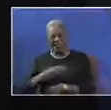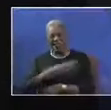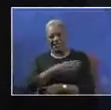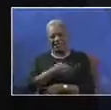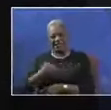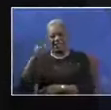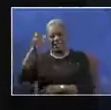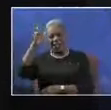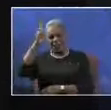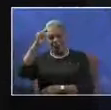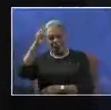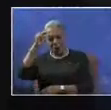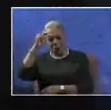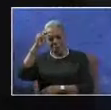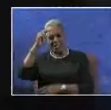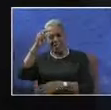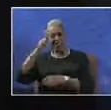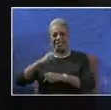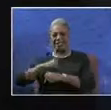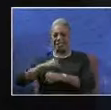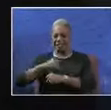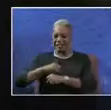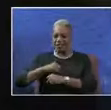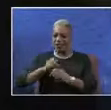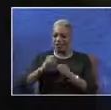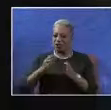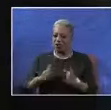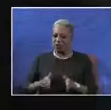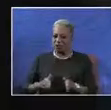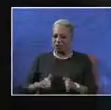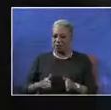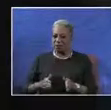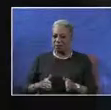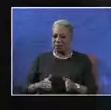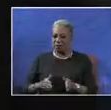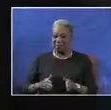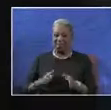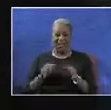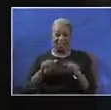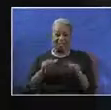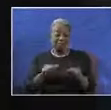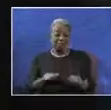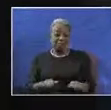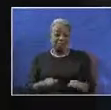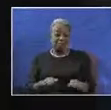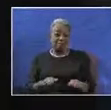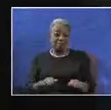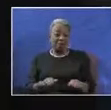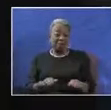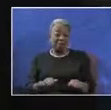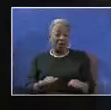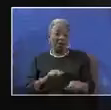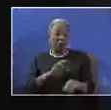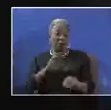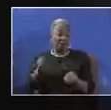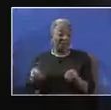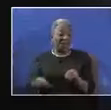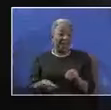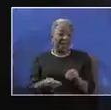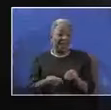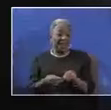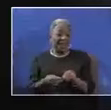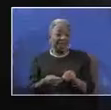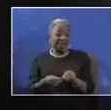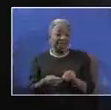armies. You know, you could update this Well, the writer says some boast in chariots and some boast